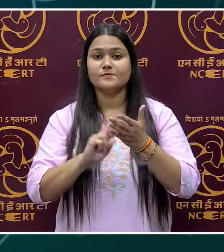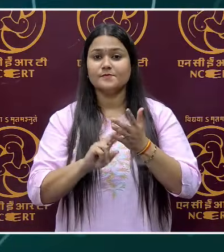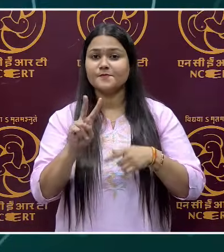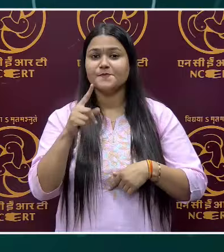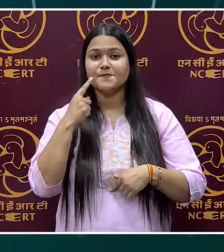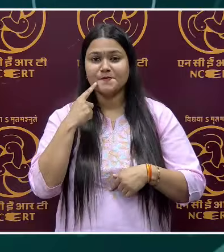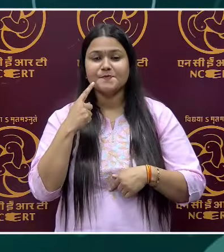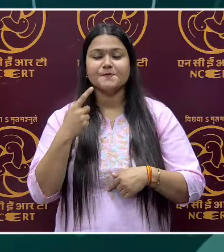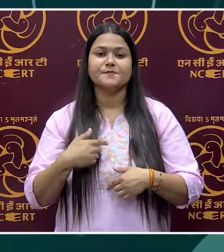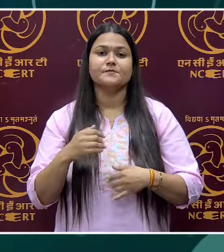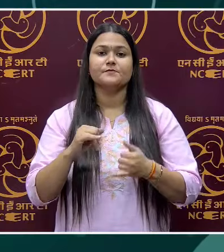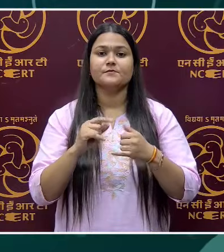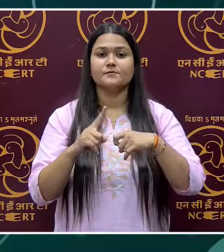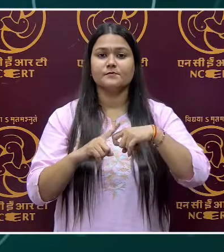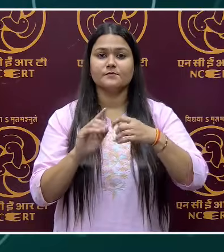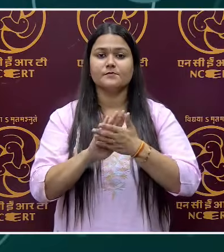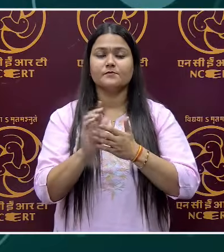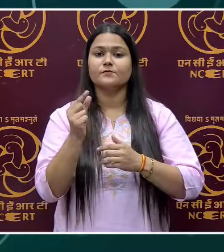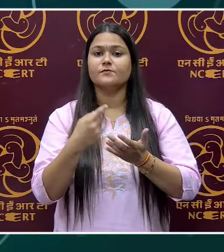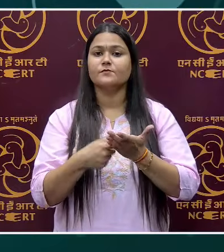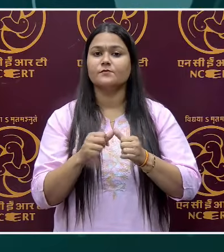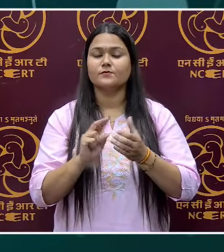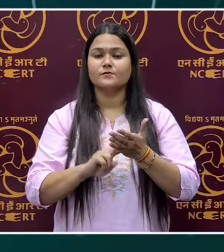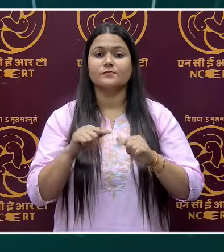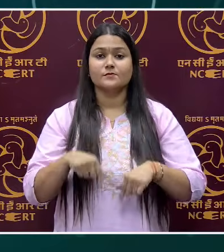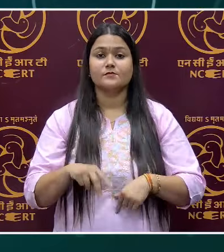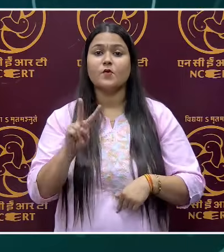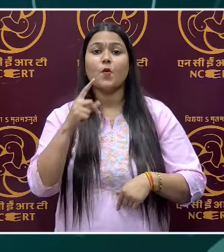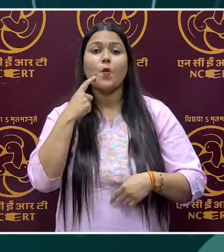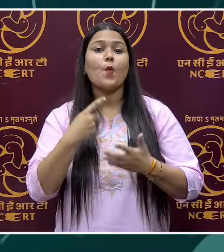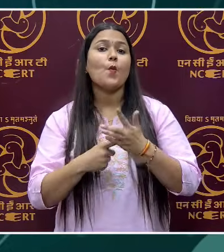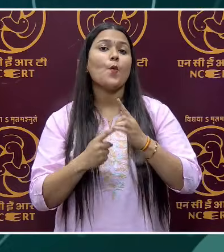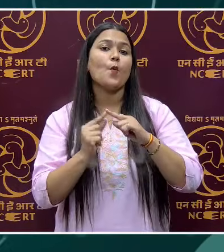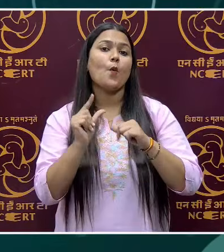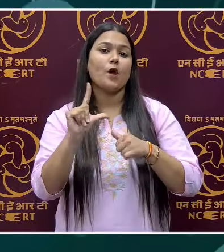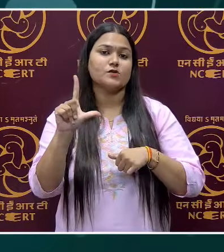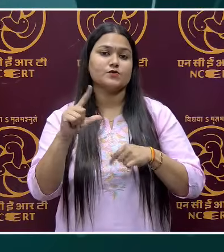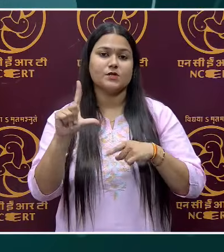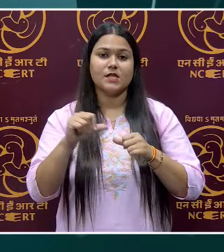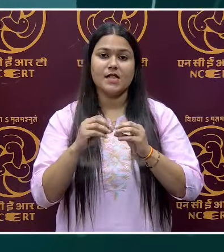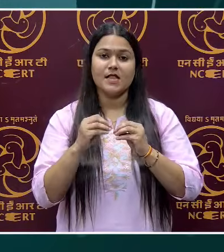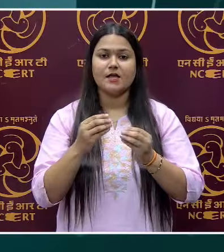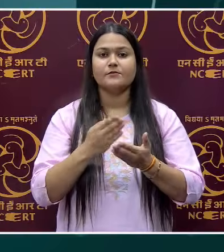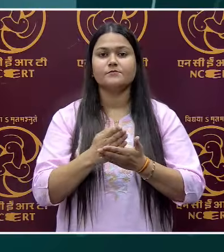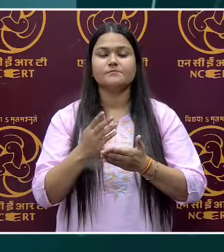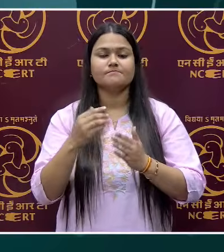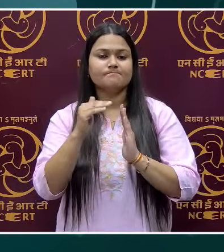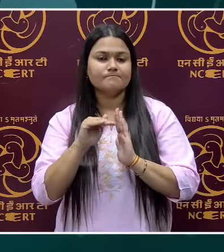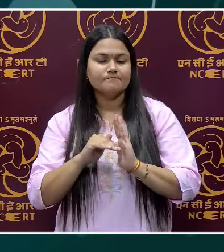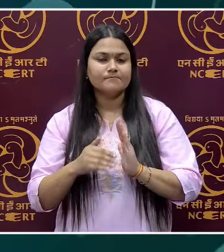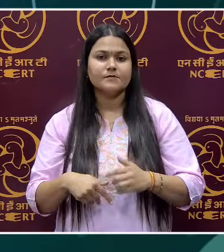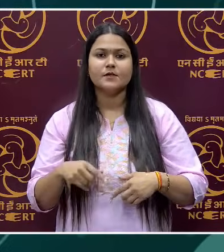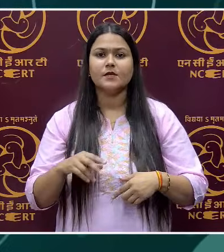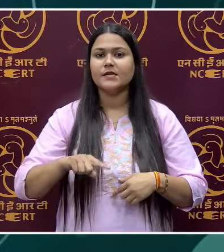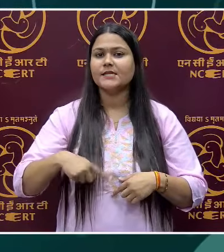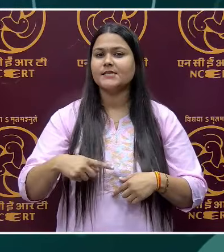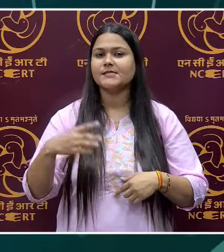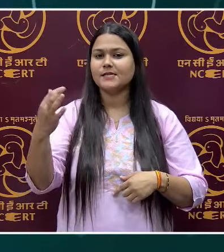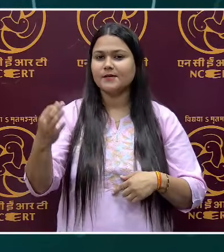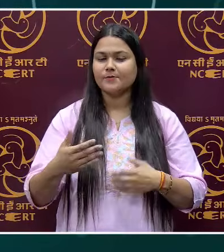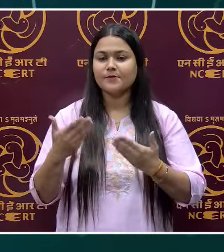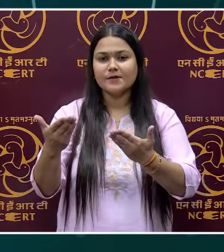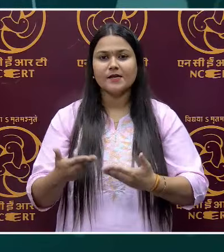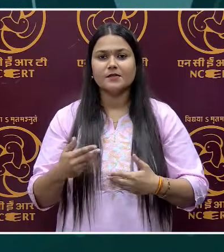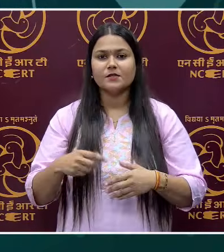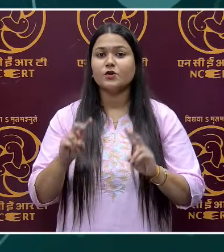our virtual lab series. So every day we come here and give you a topic, and there